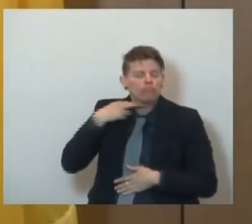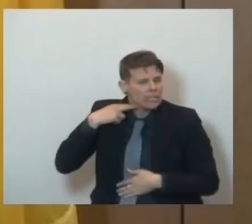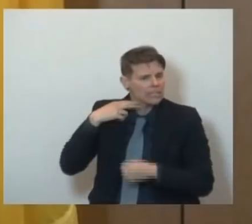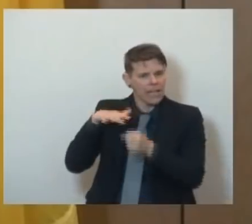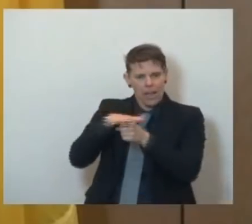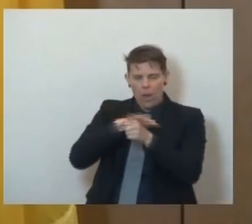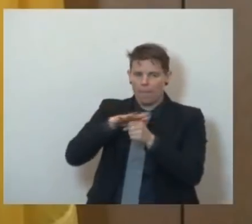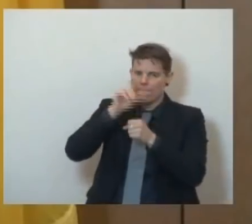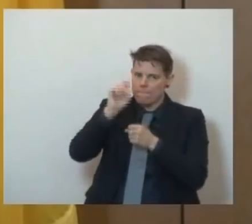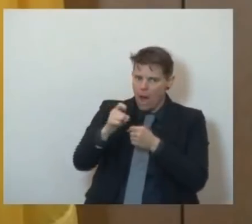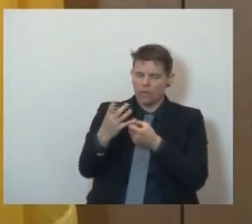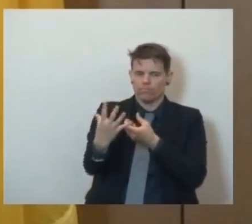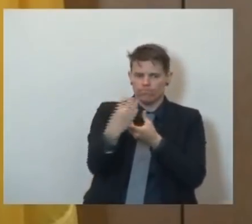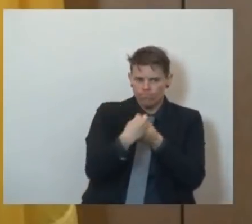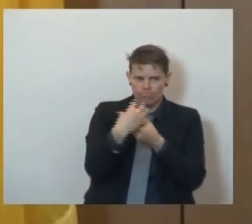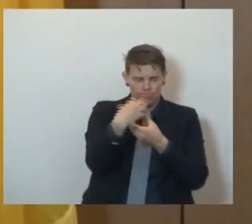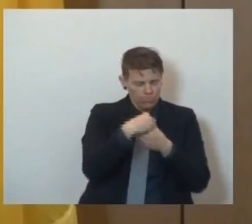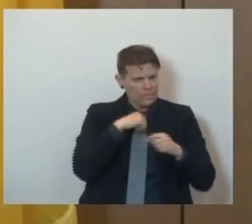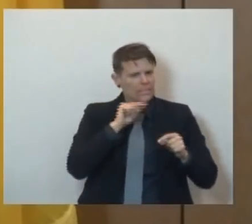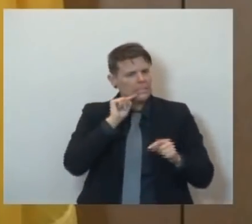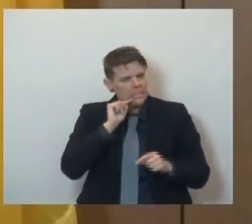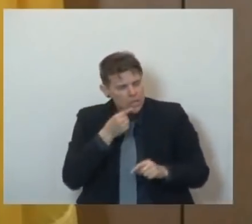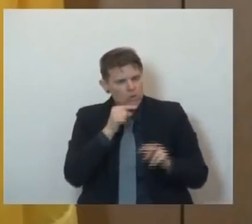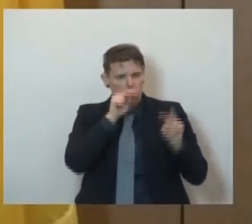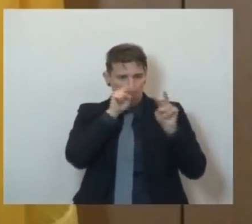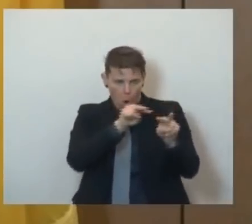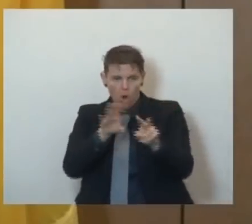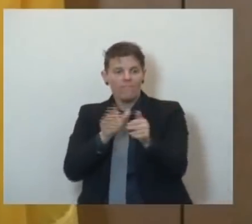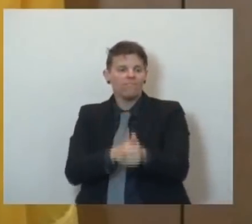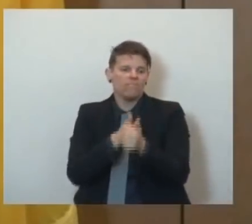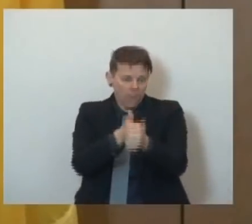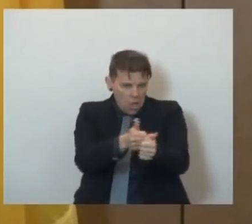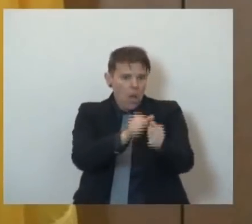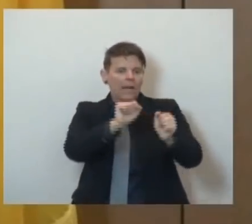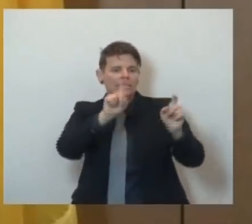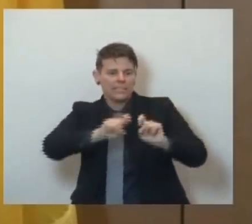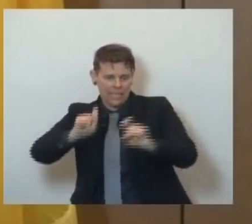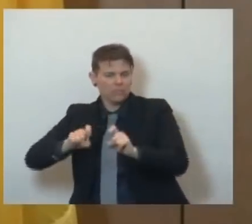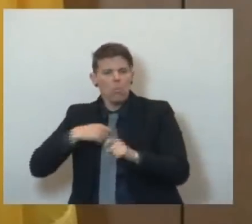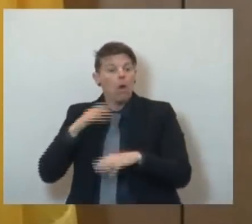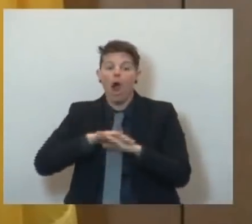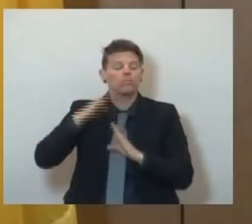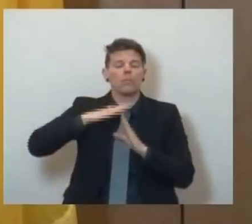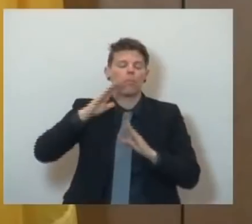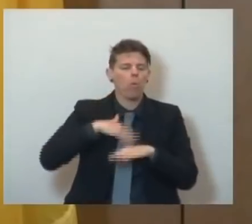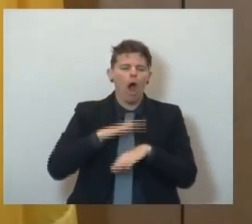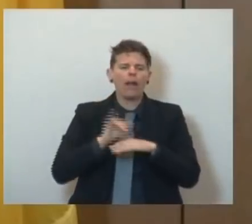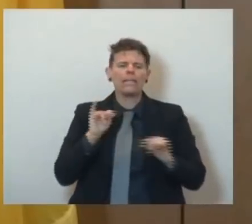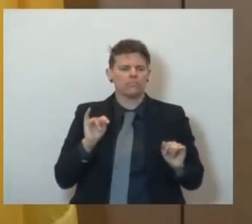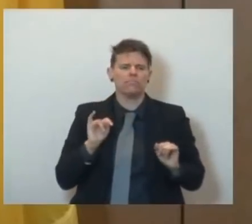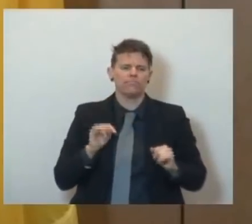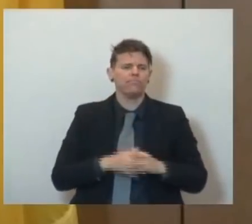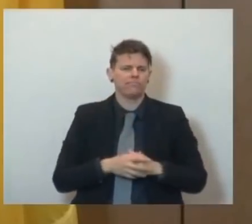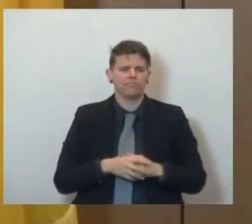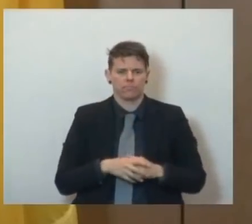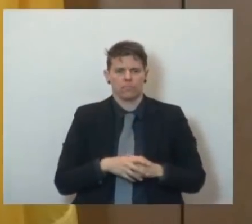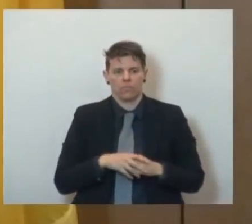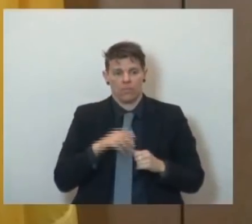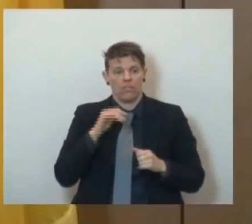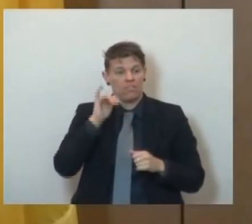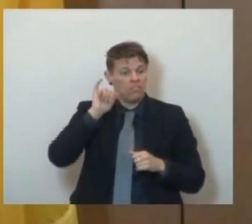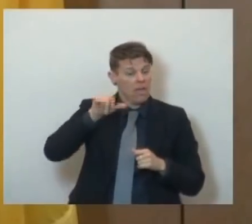serious surveillance and testing, and we're on it. I wish that aspect by the federal government